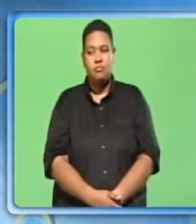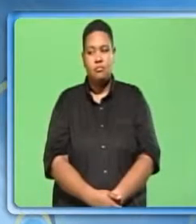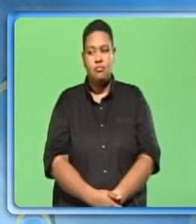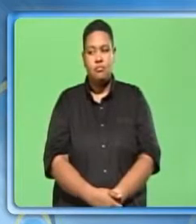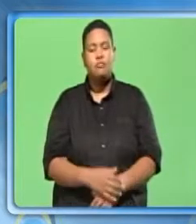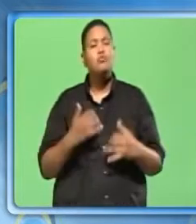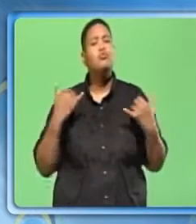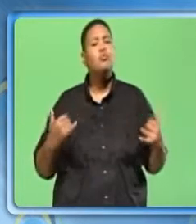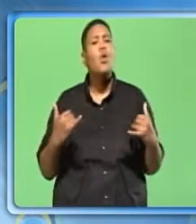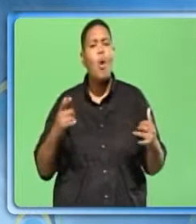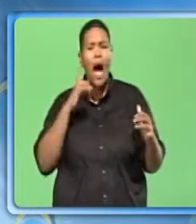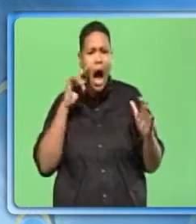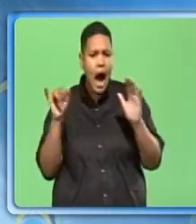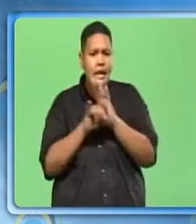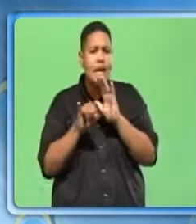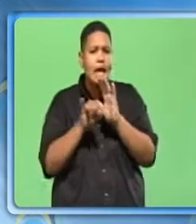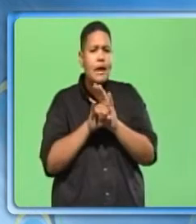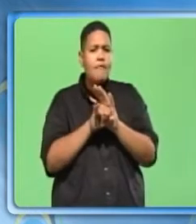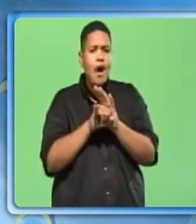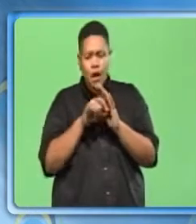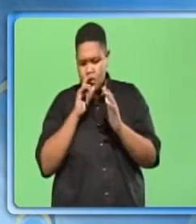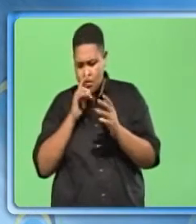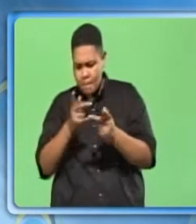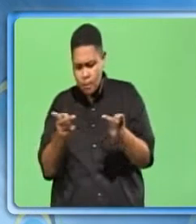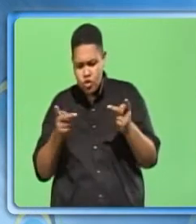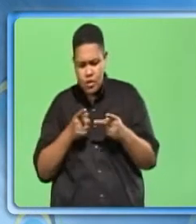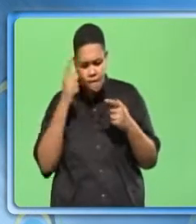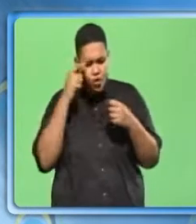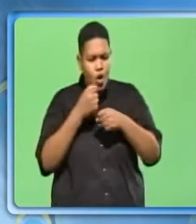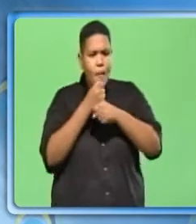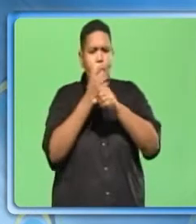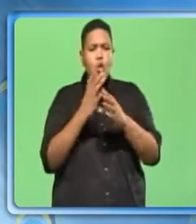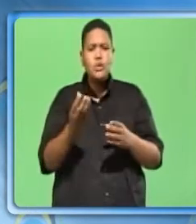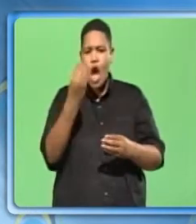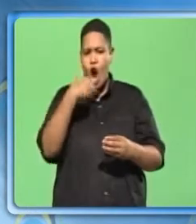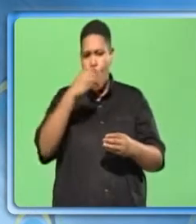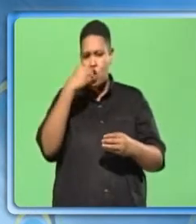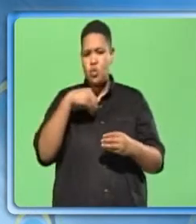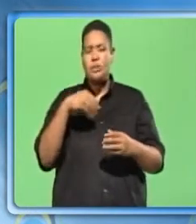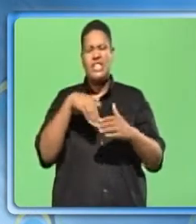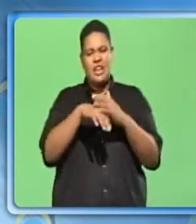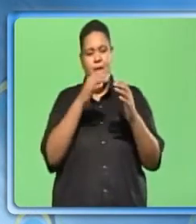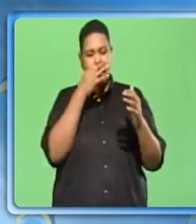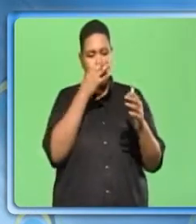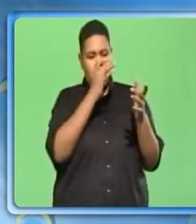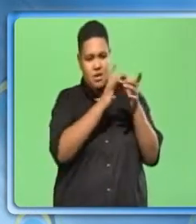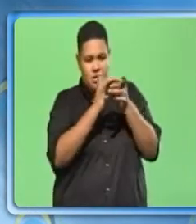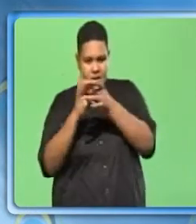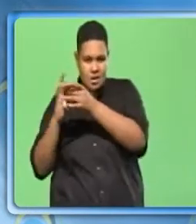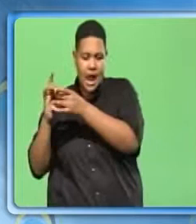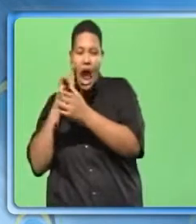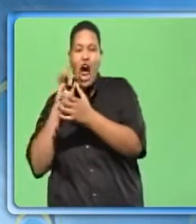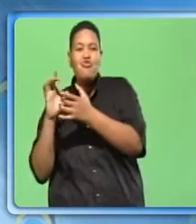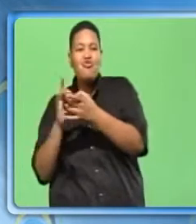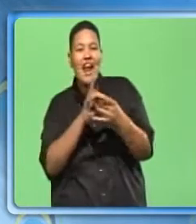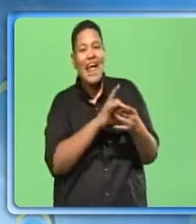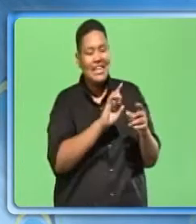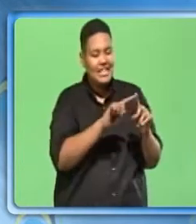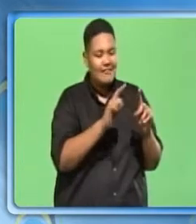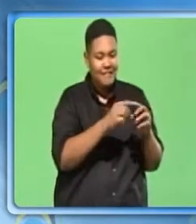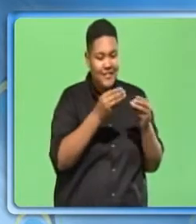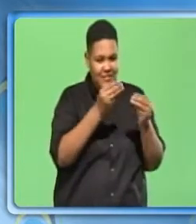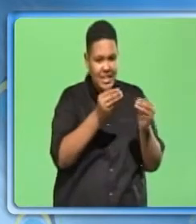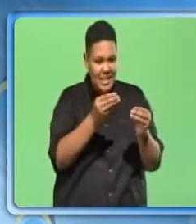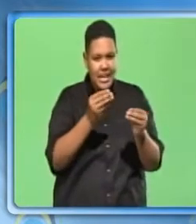Let us now identify the relative positions of producers and consumers in a food chain and relate feeding positions to